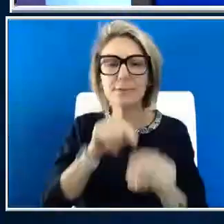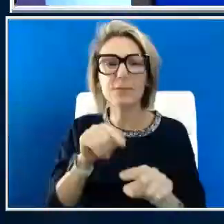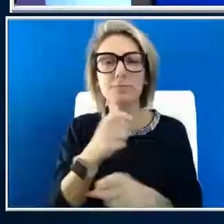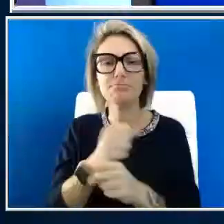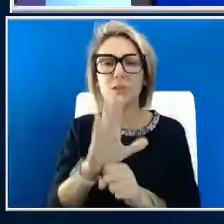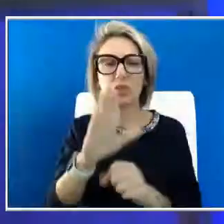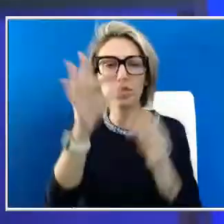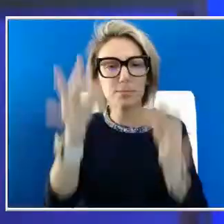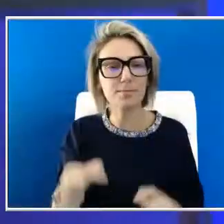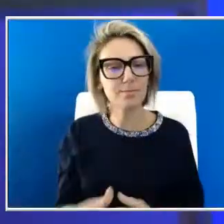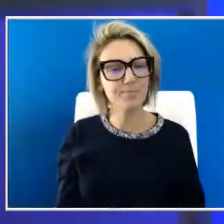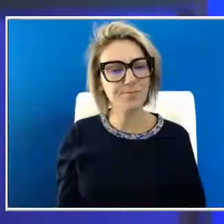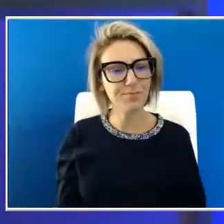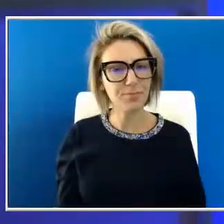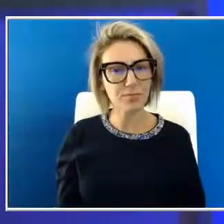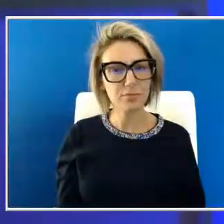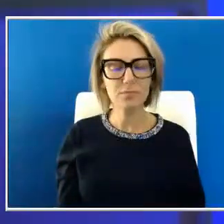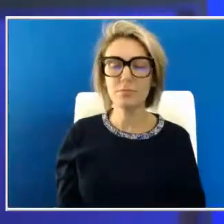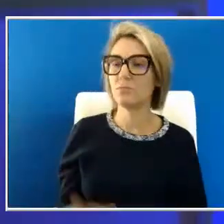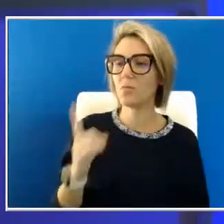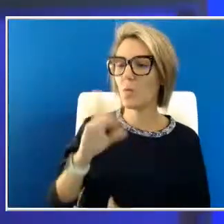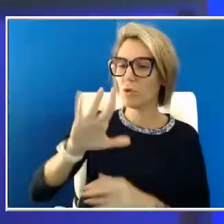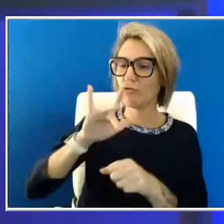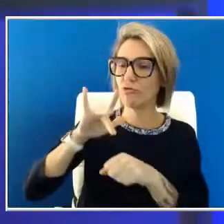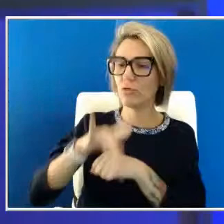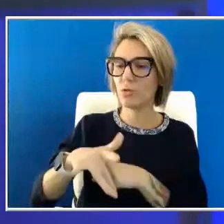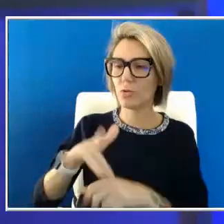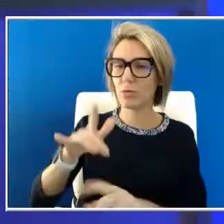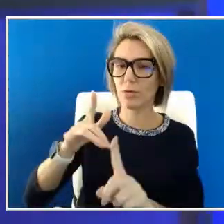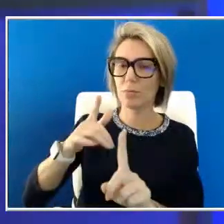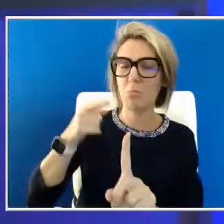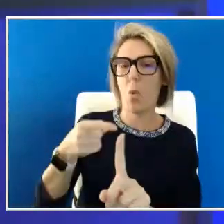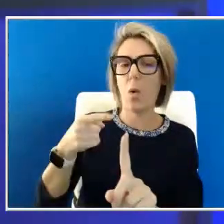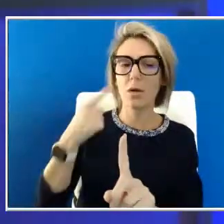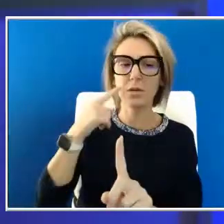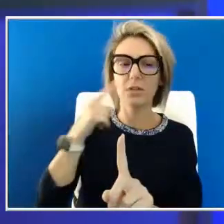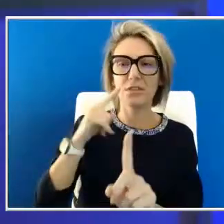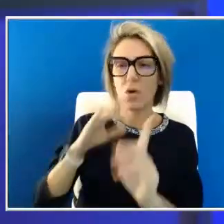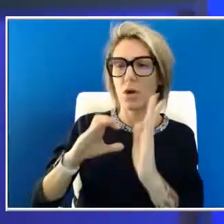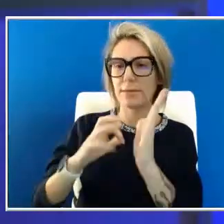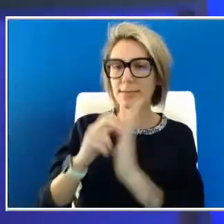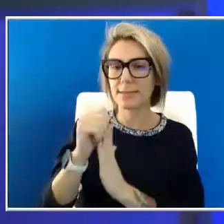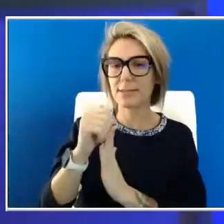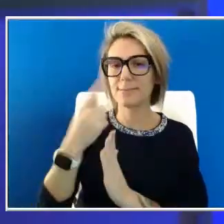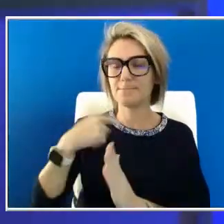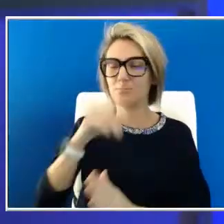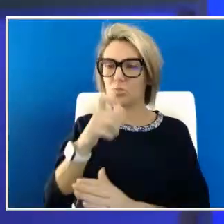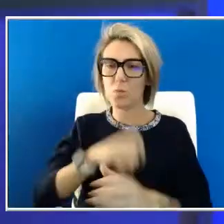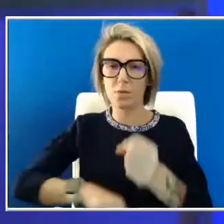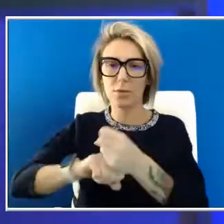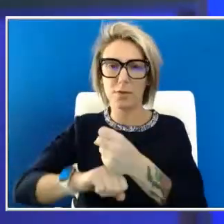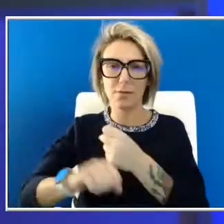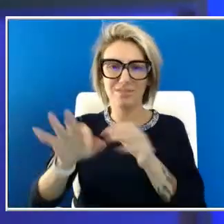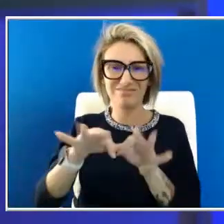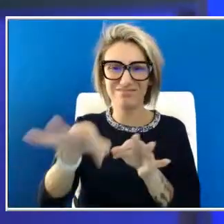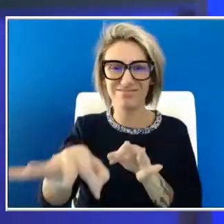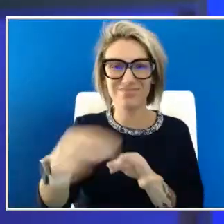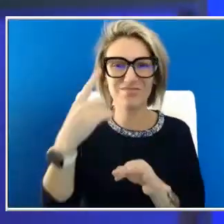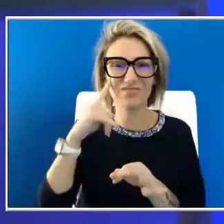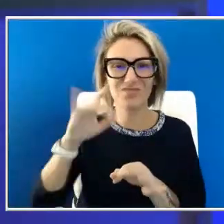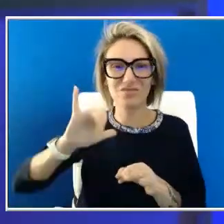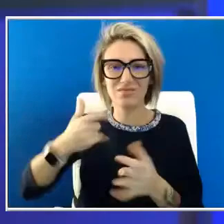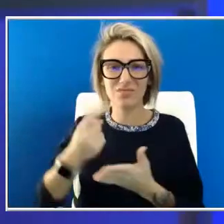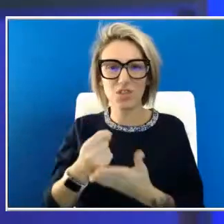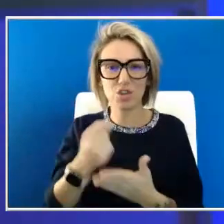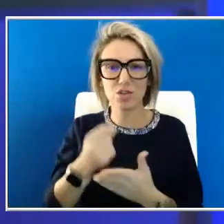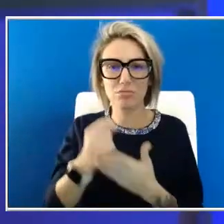Yeah, well, I think to one of your earlier points, for a cancer, we don't advocate delaying treatment, and so going to a